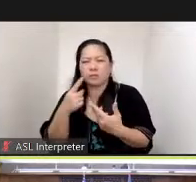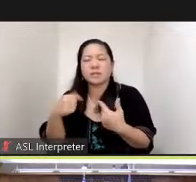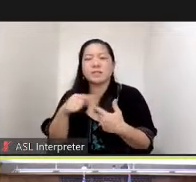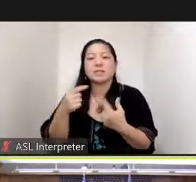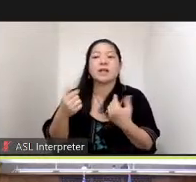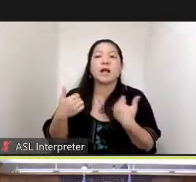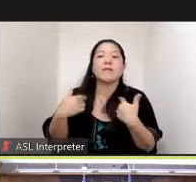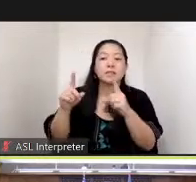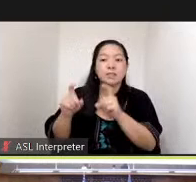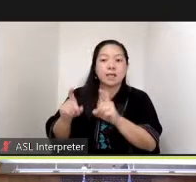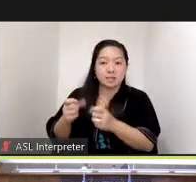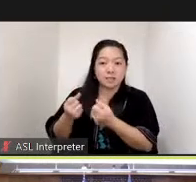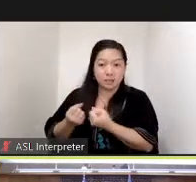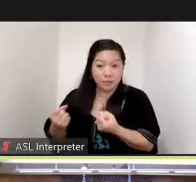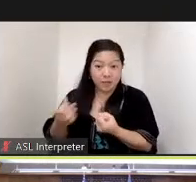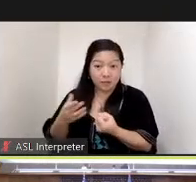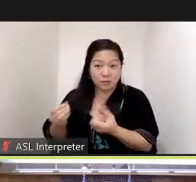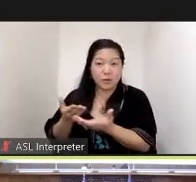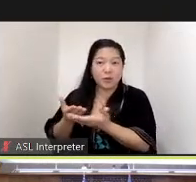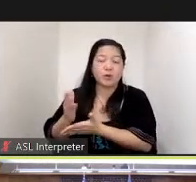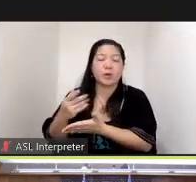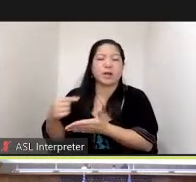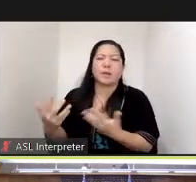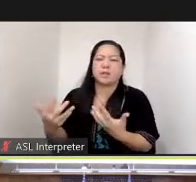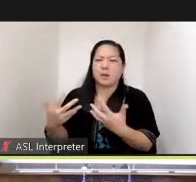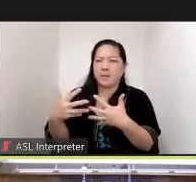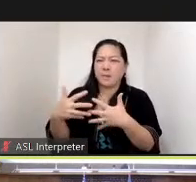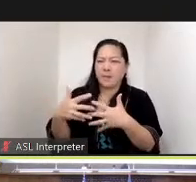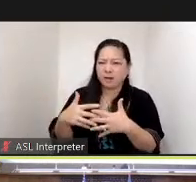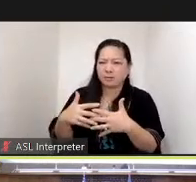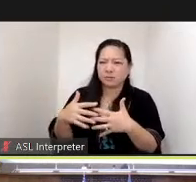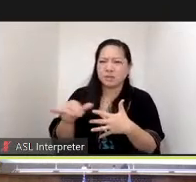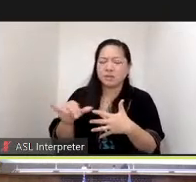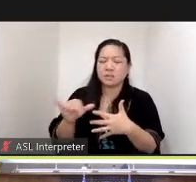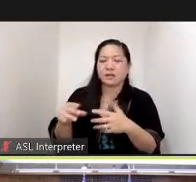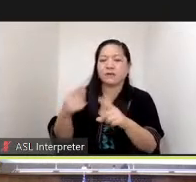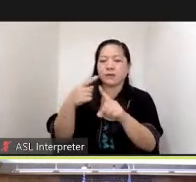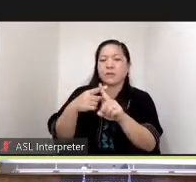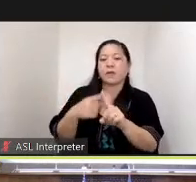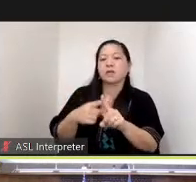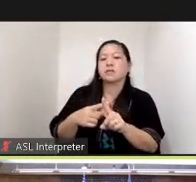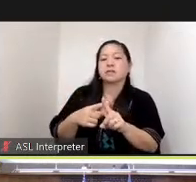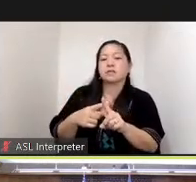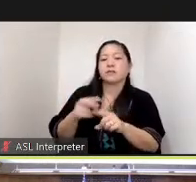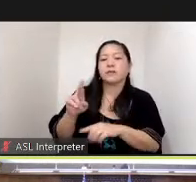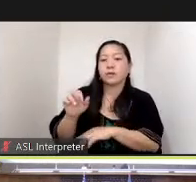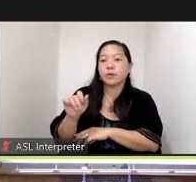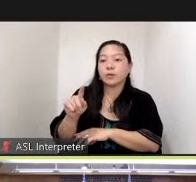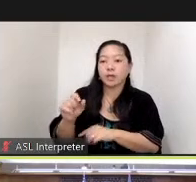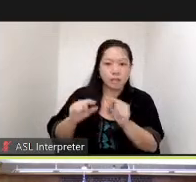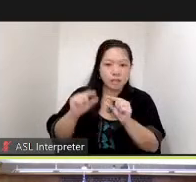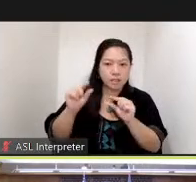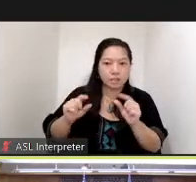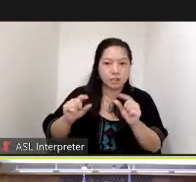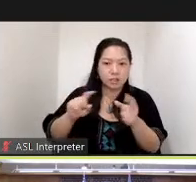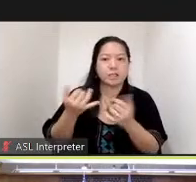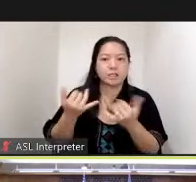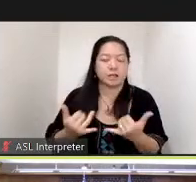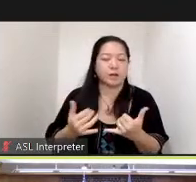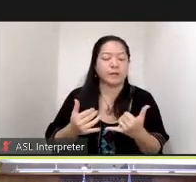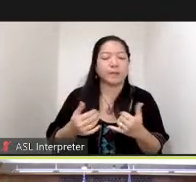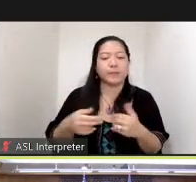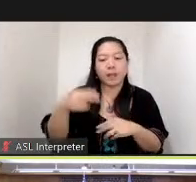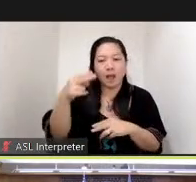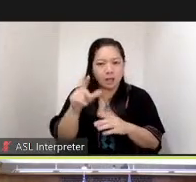as we go through, it almost matches the testing and the positivity rate. And you can see the surges as well. Next